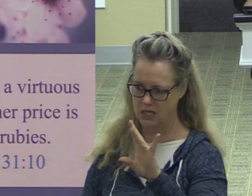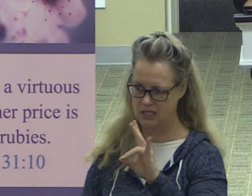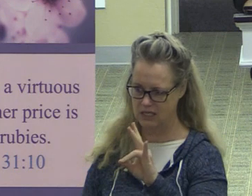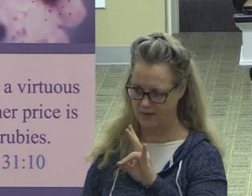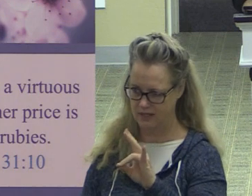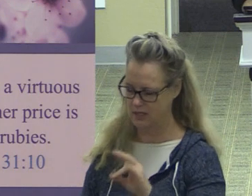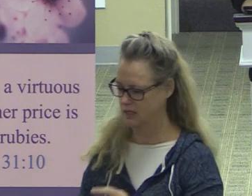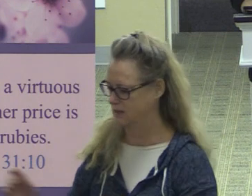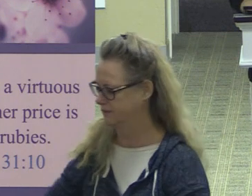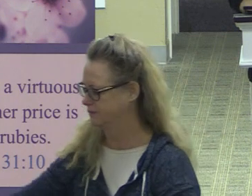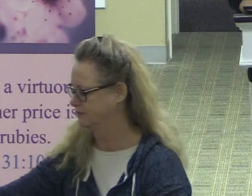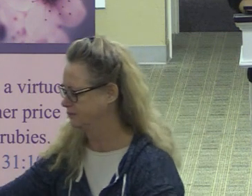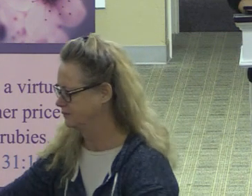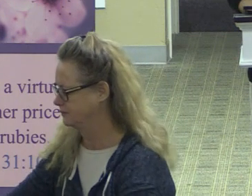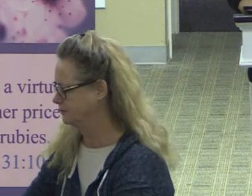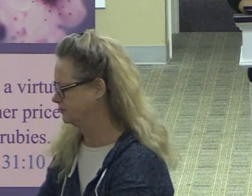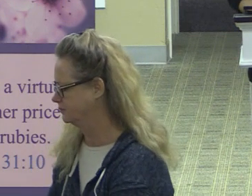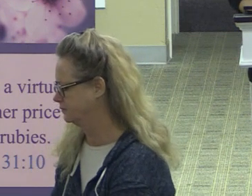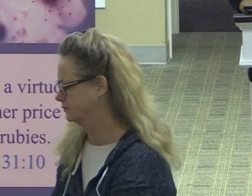today.